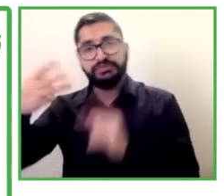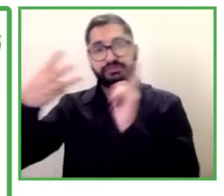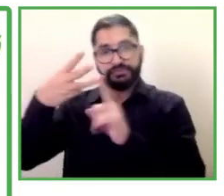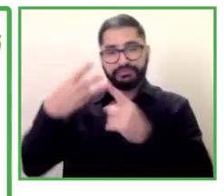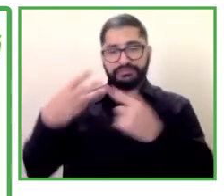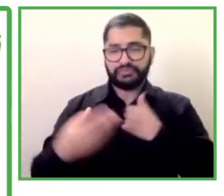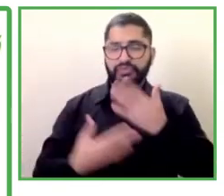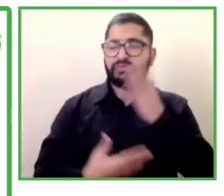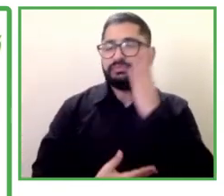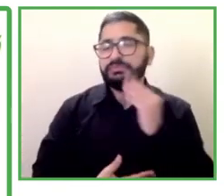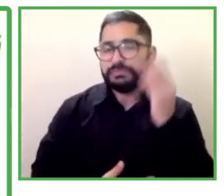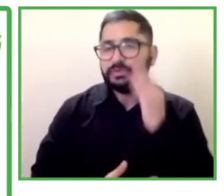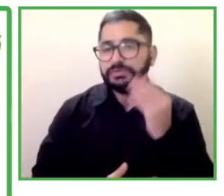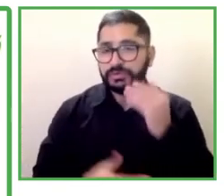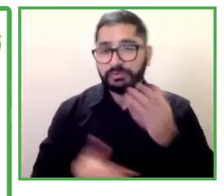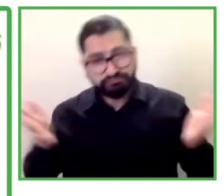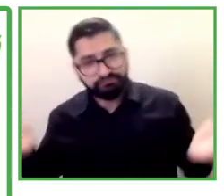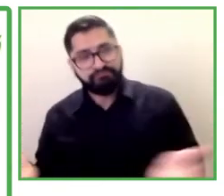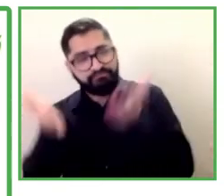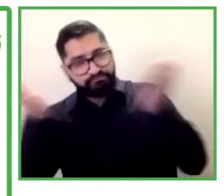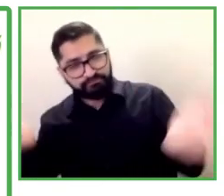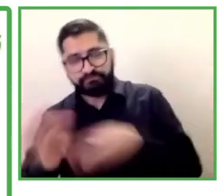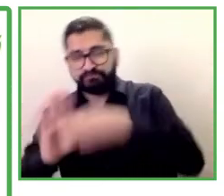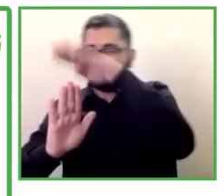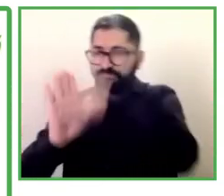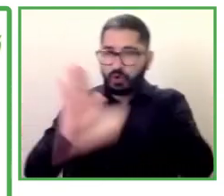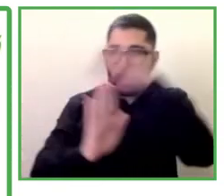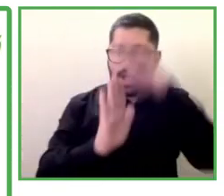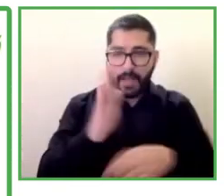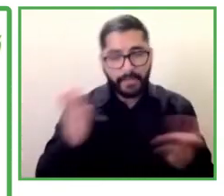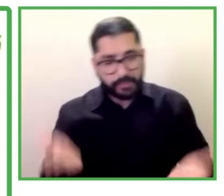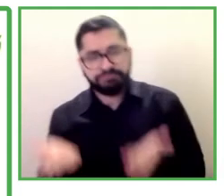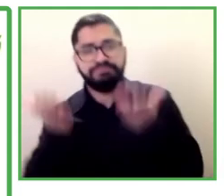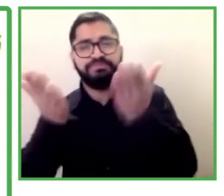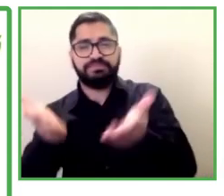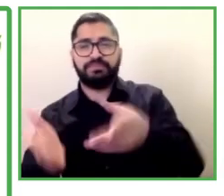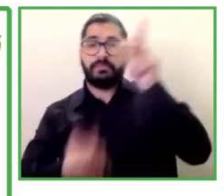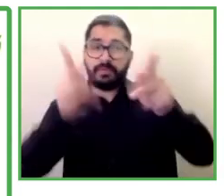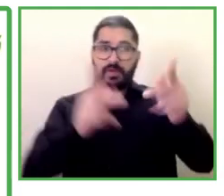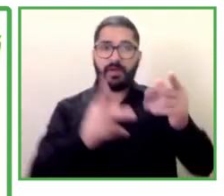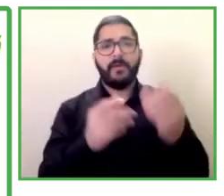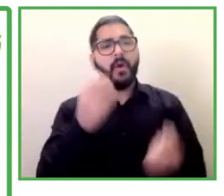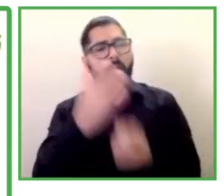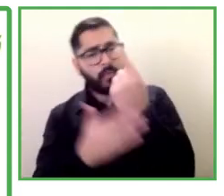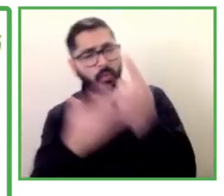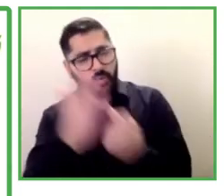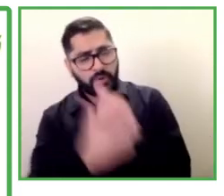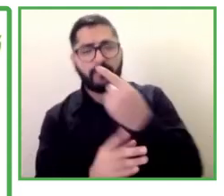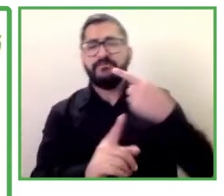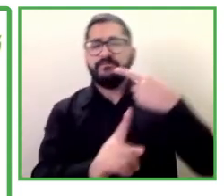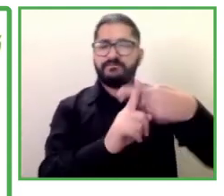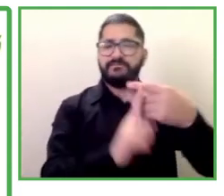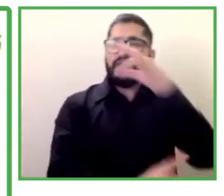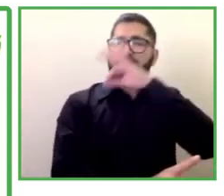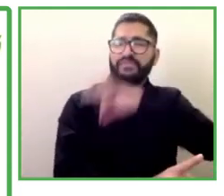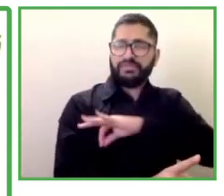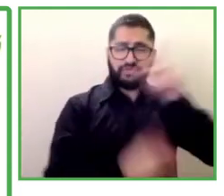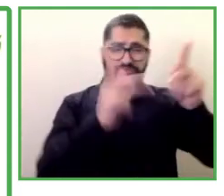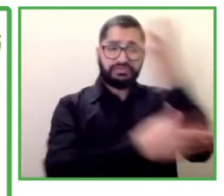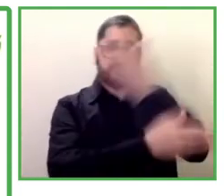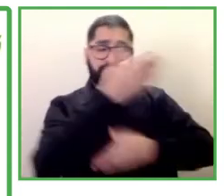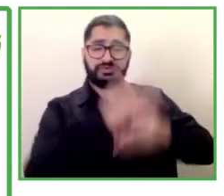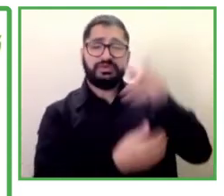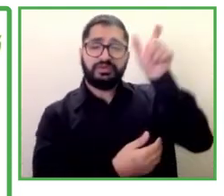you is related to promoting measures that are going to favor the access to employment of people that have intellectual